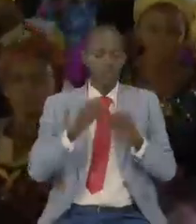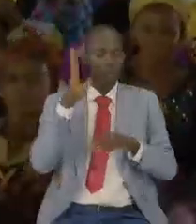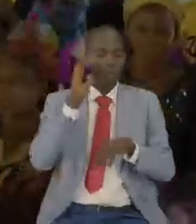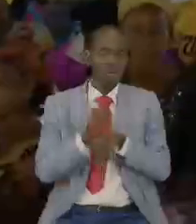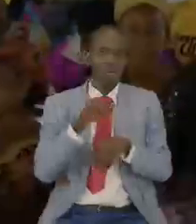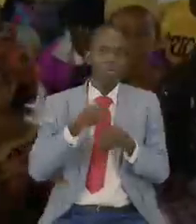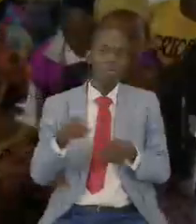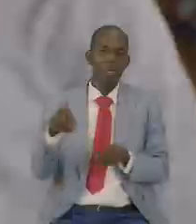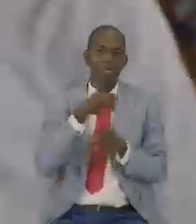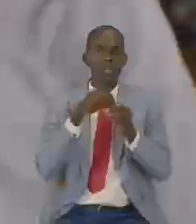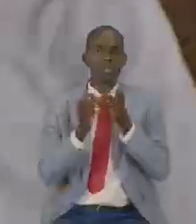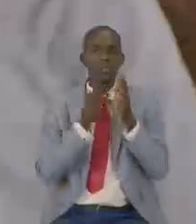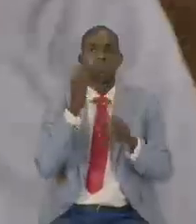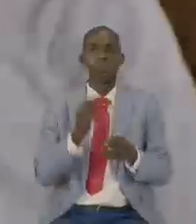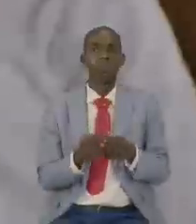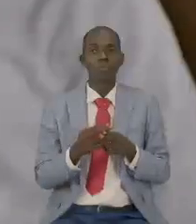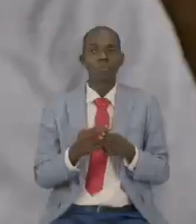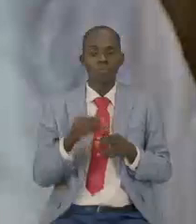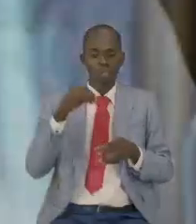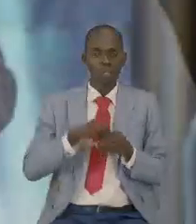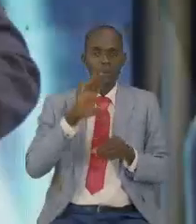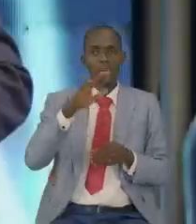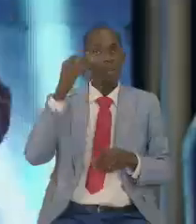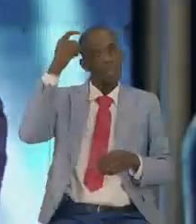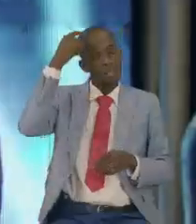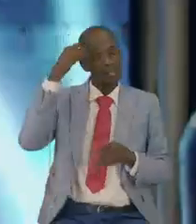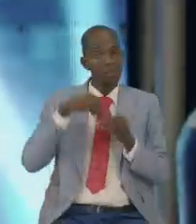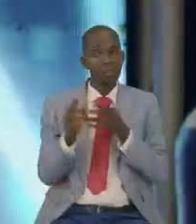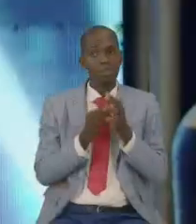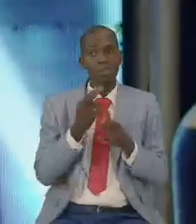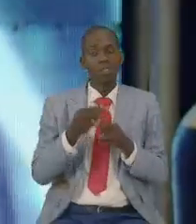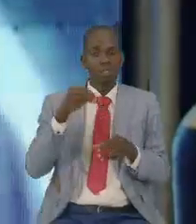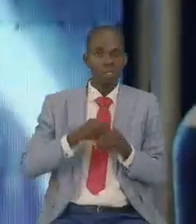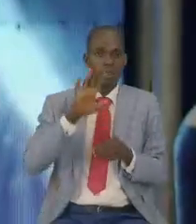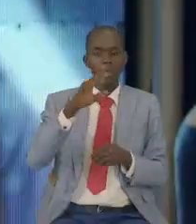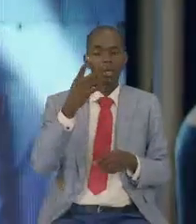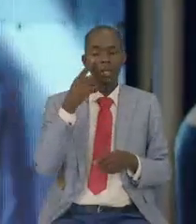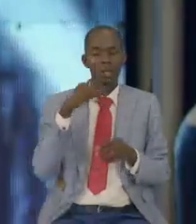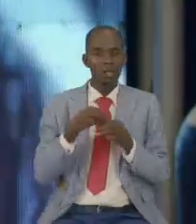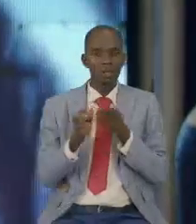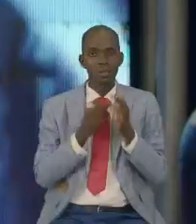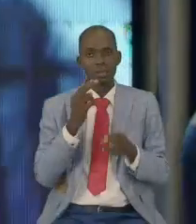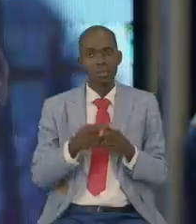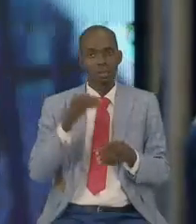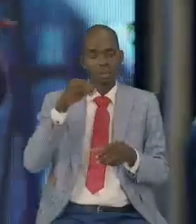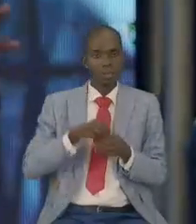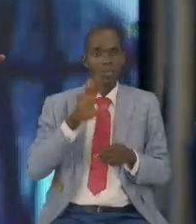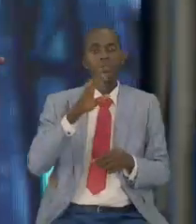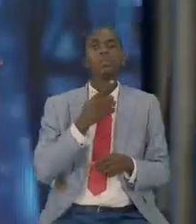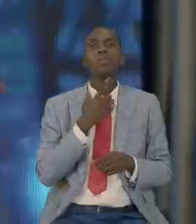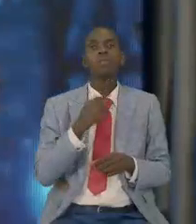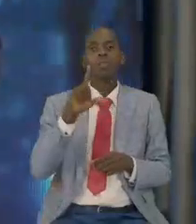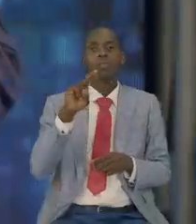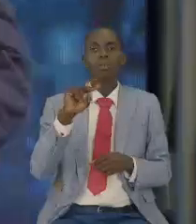brain, inside your eyes, inside your lungs, inside your kidneys, inside